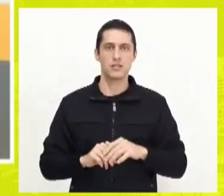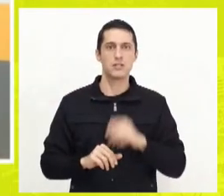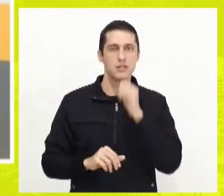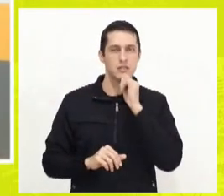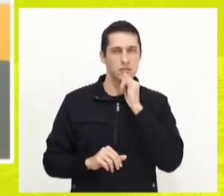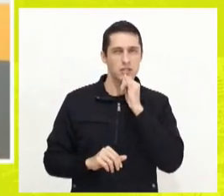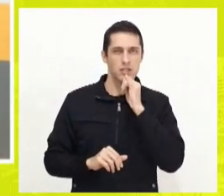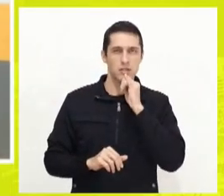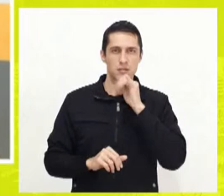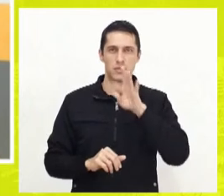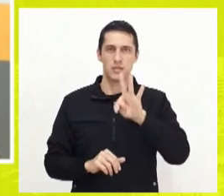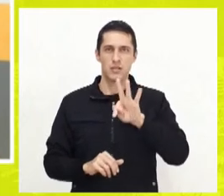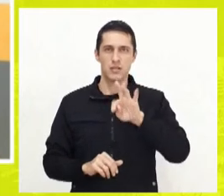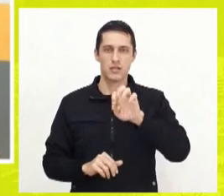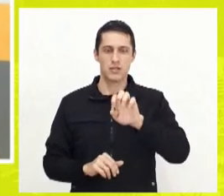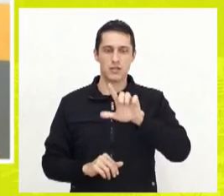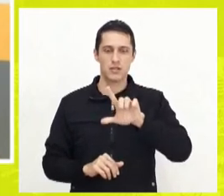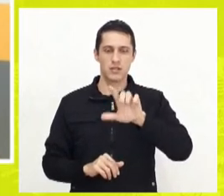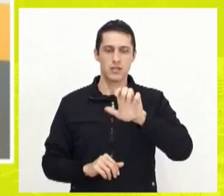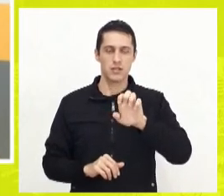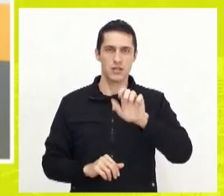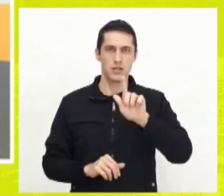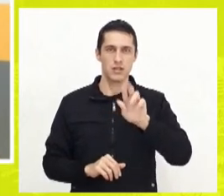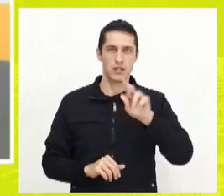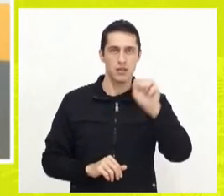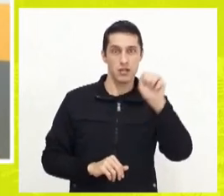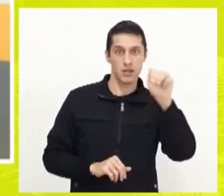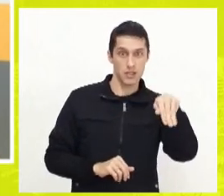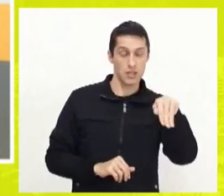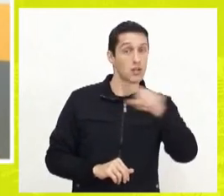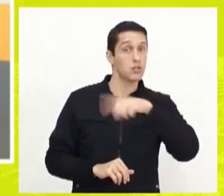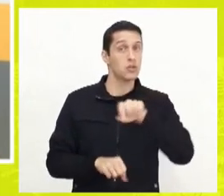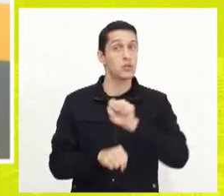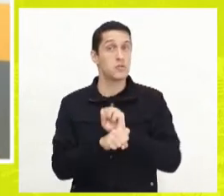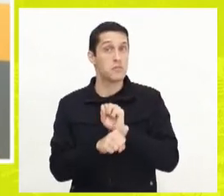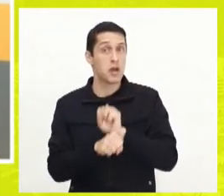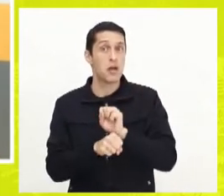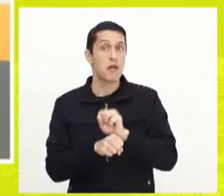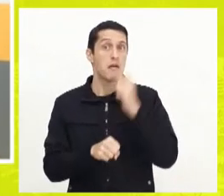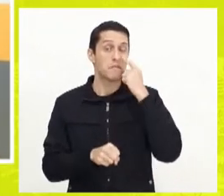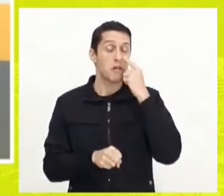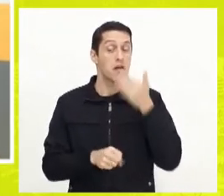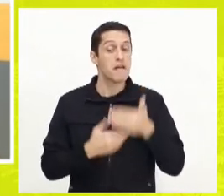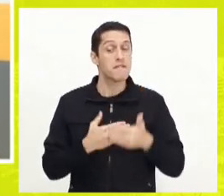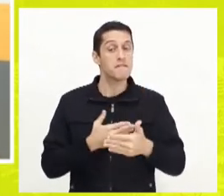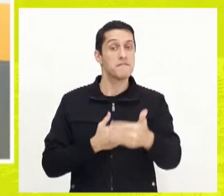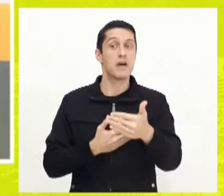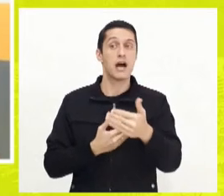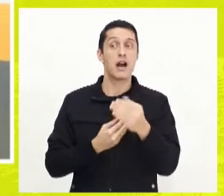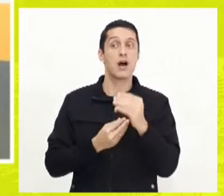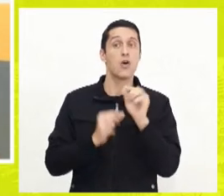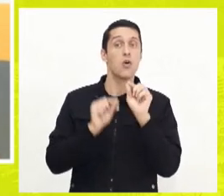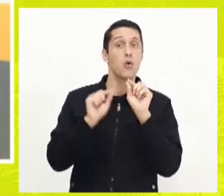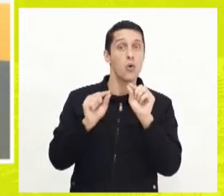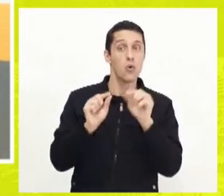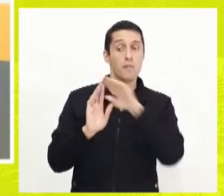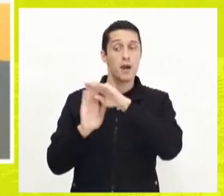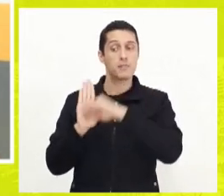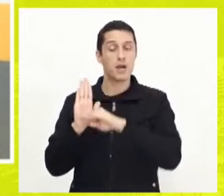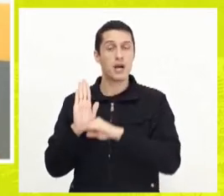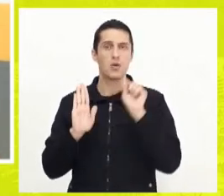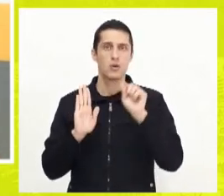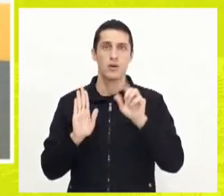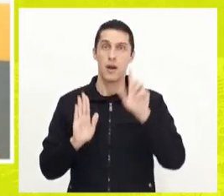in the case of telegram we are still waiting to see what effective measures they're going to take and